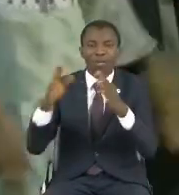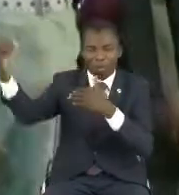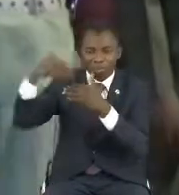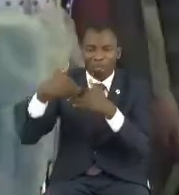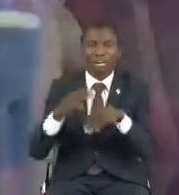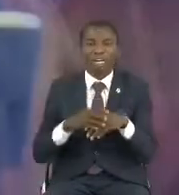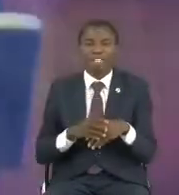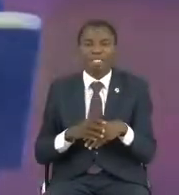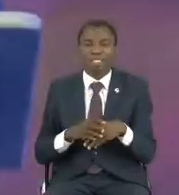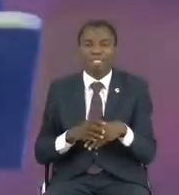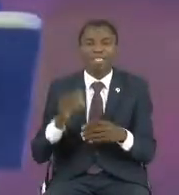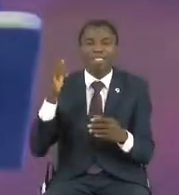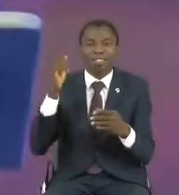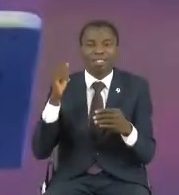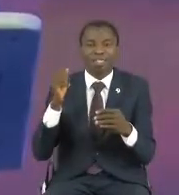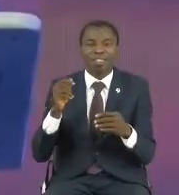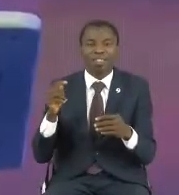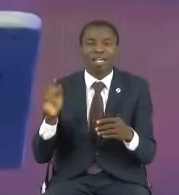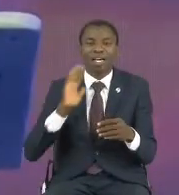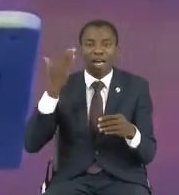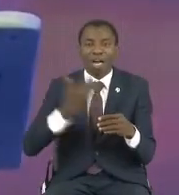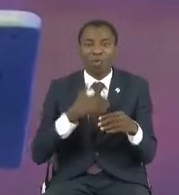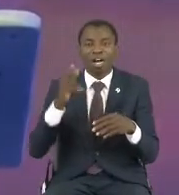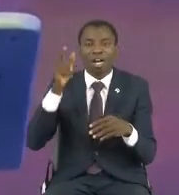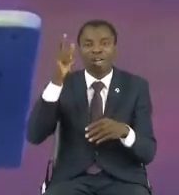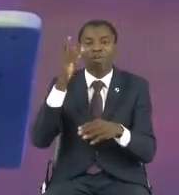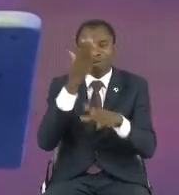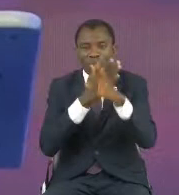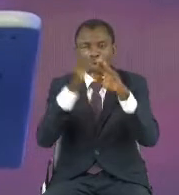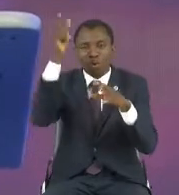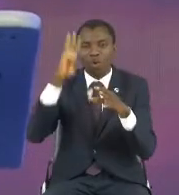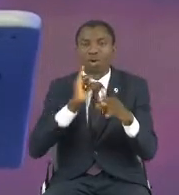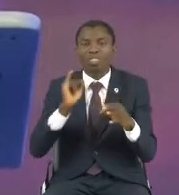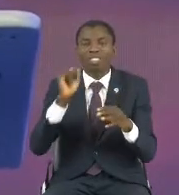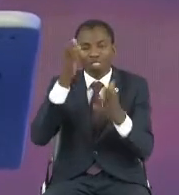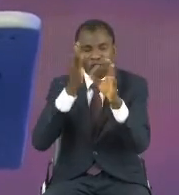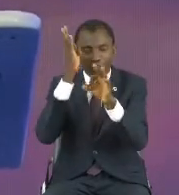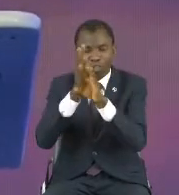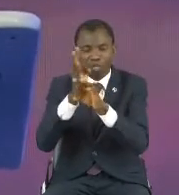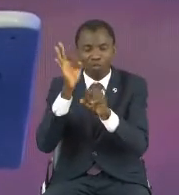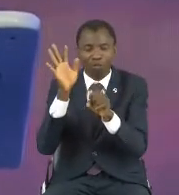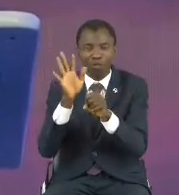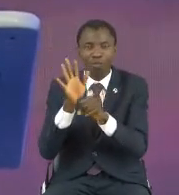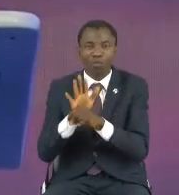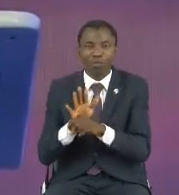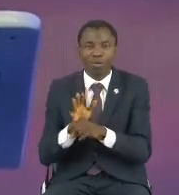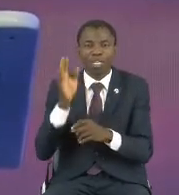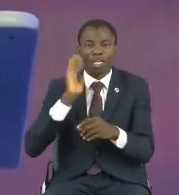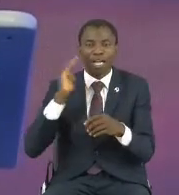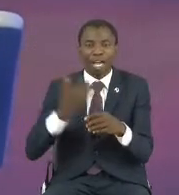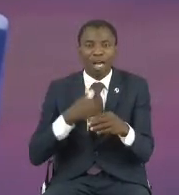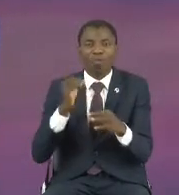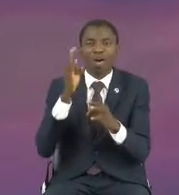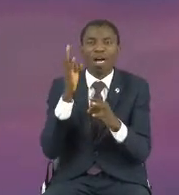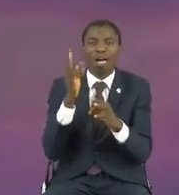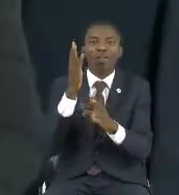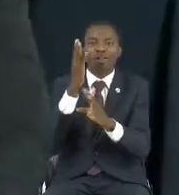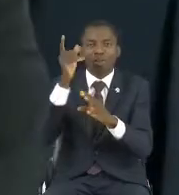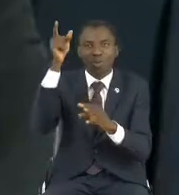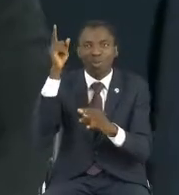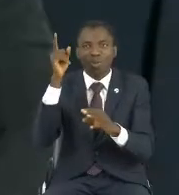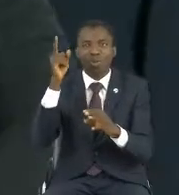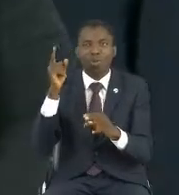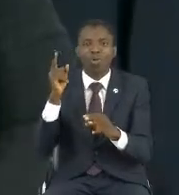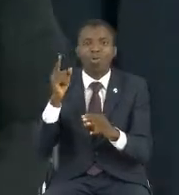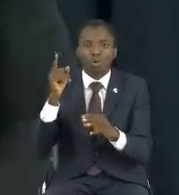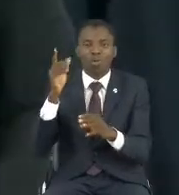Our God is faithful. Our God is mighty. Our God is powerful. Our